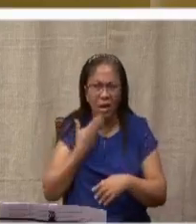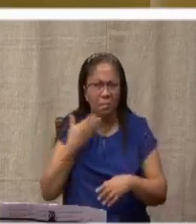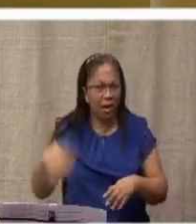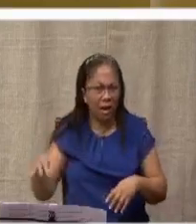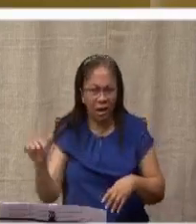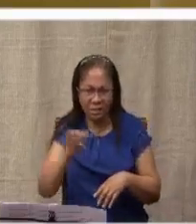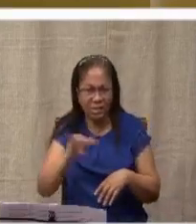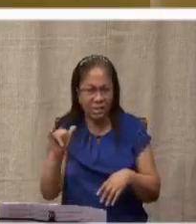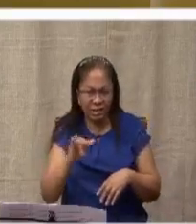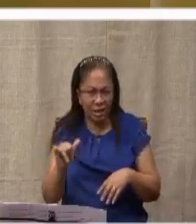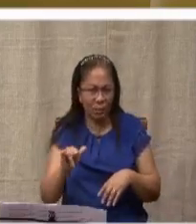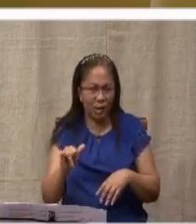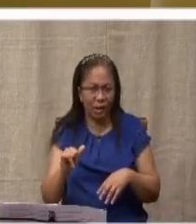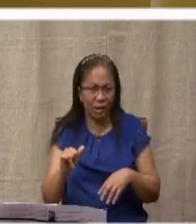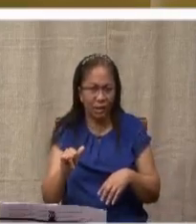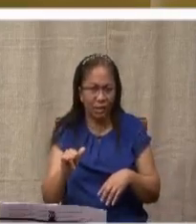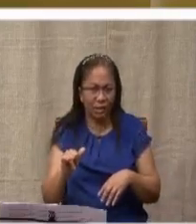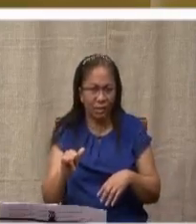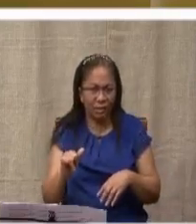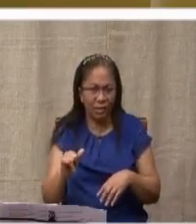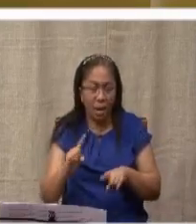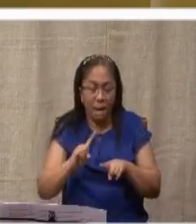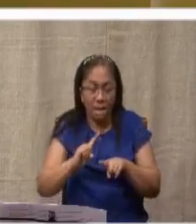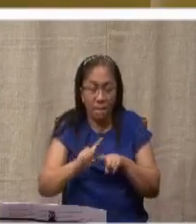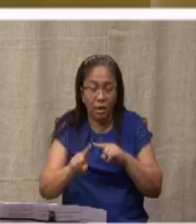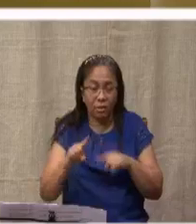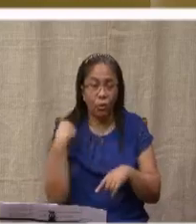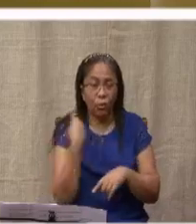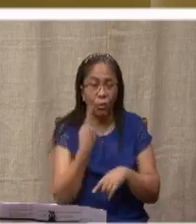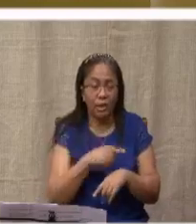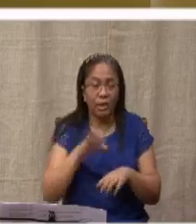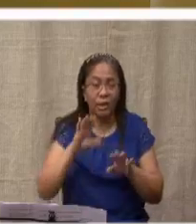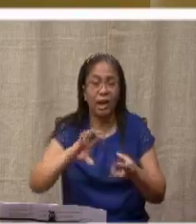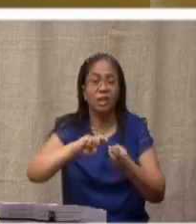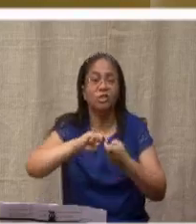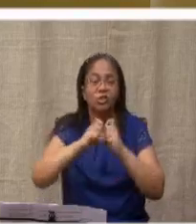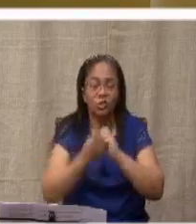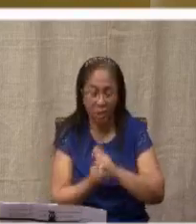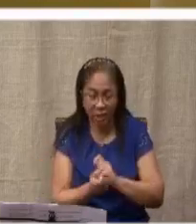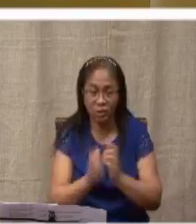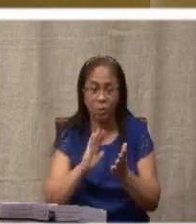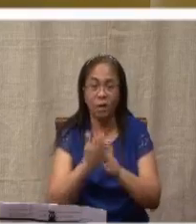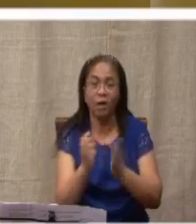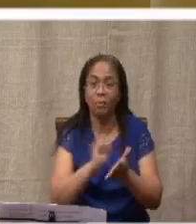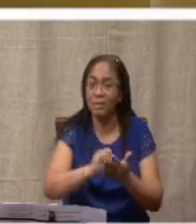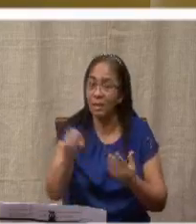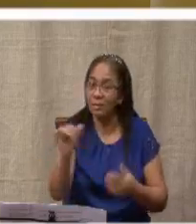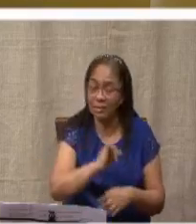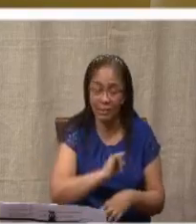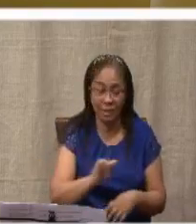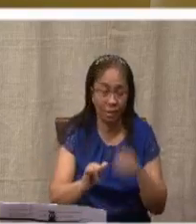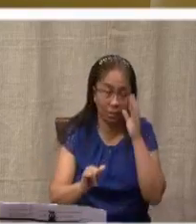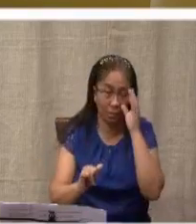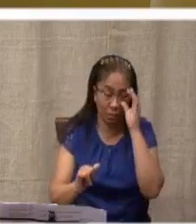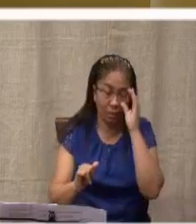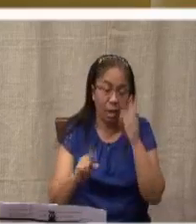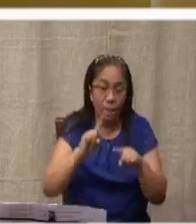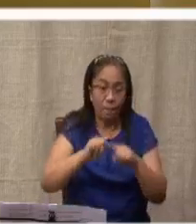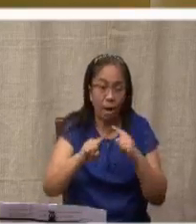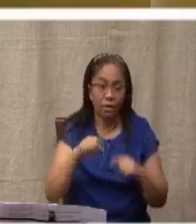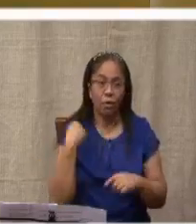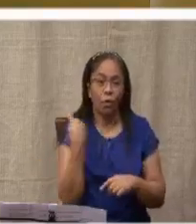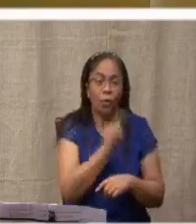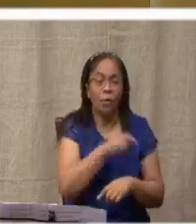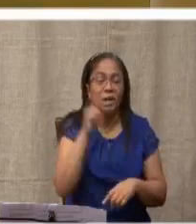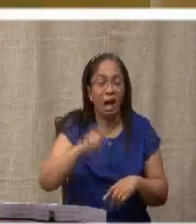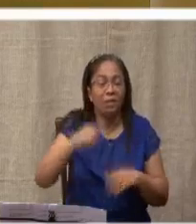our own worthlessness we we are called to be saints but for that to happen we have to experience us as